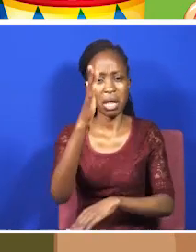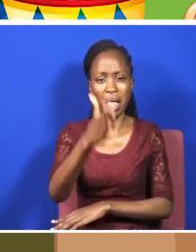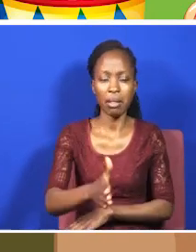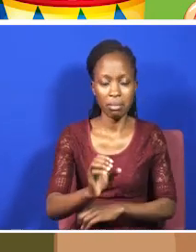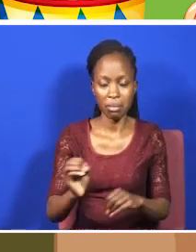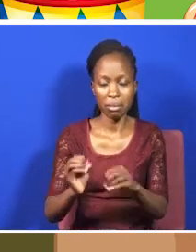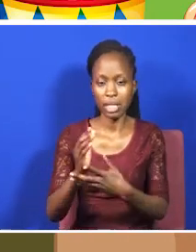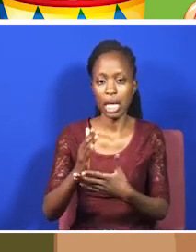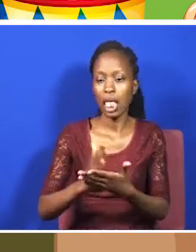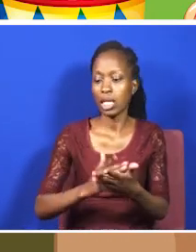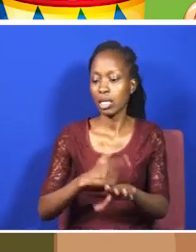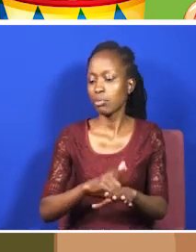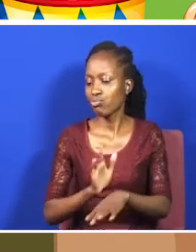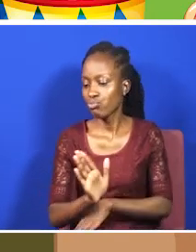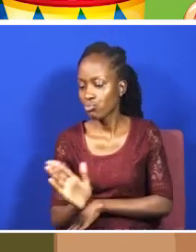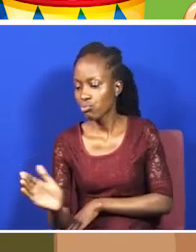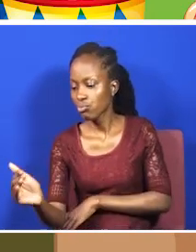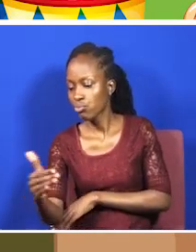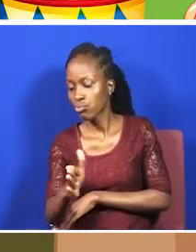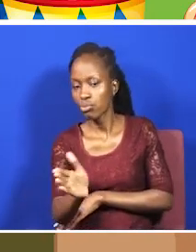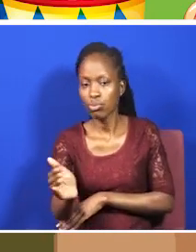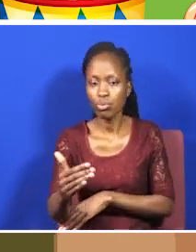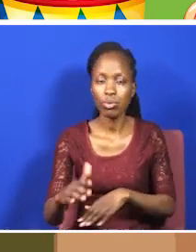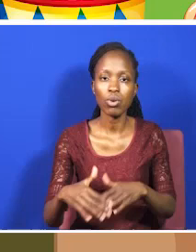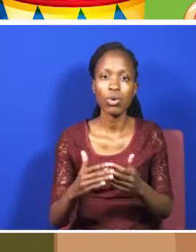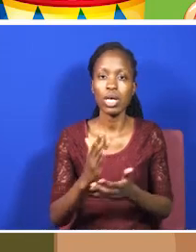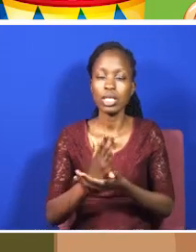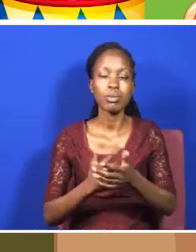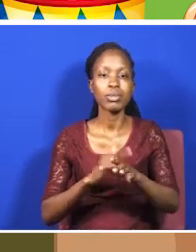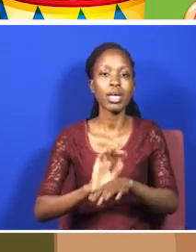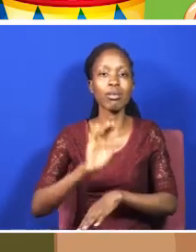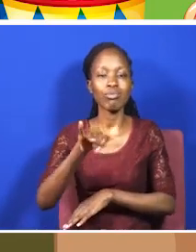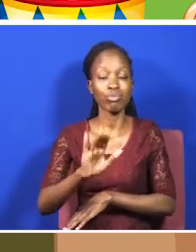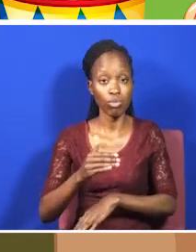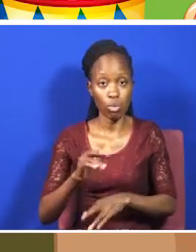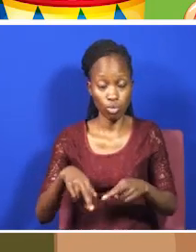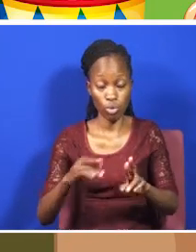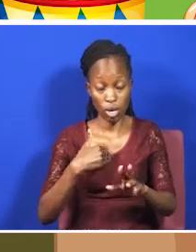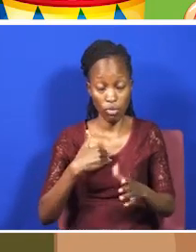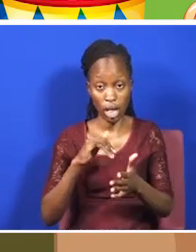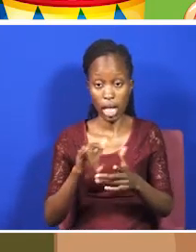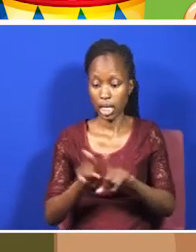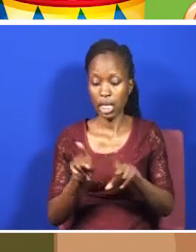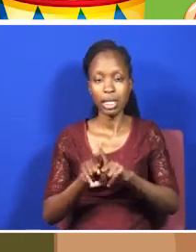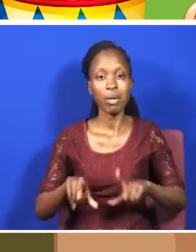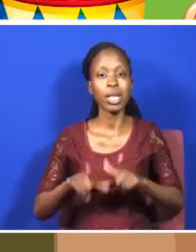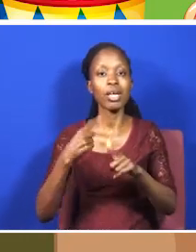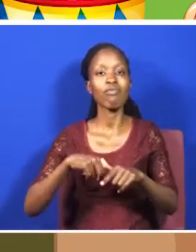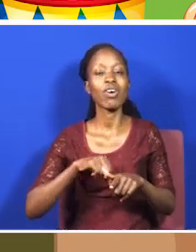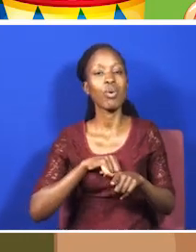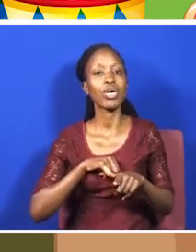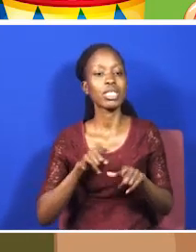Yes. Roads are usually not just straight. Sometimes you take corners and sometimes you get to the